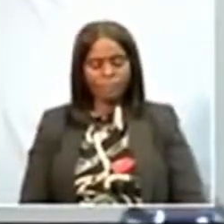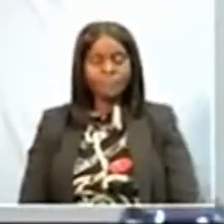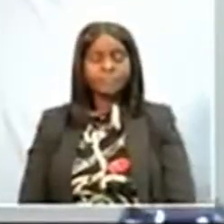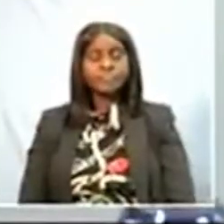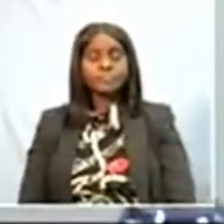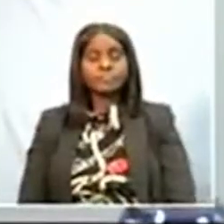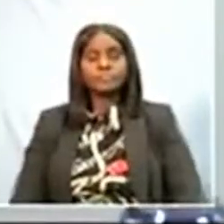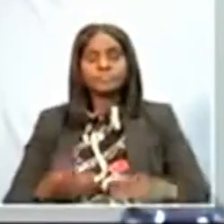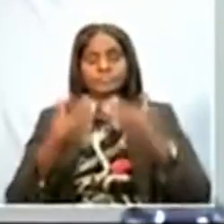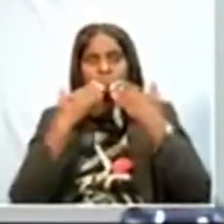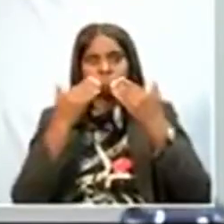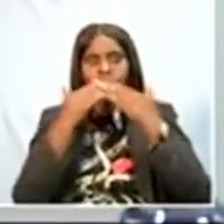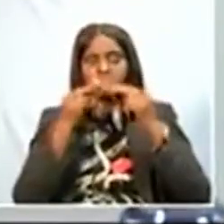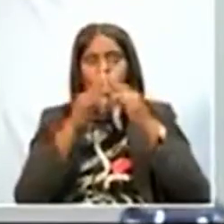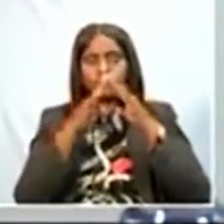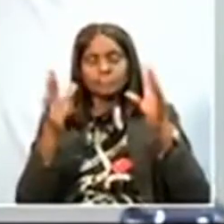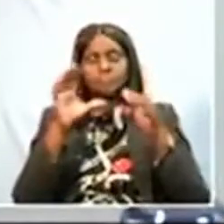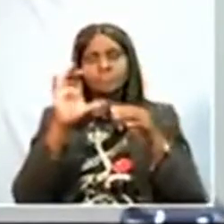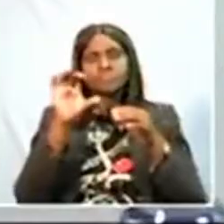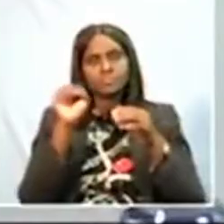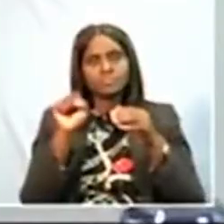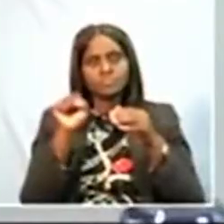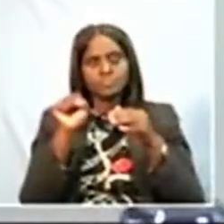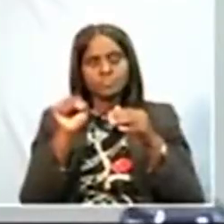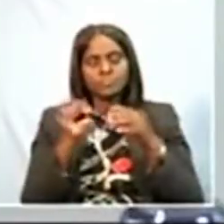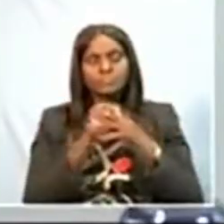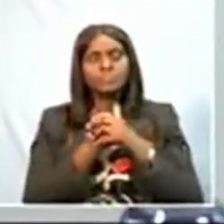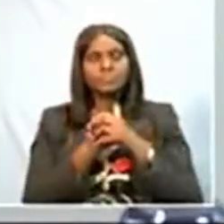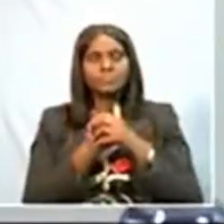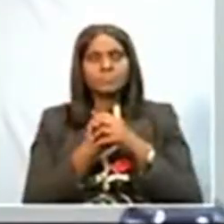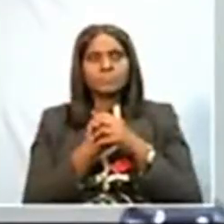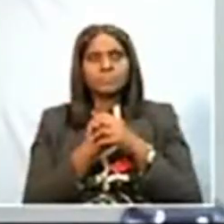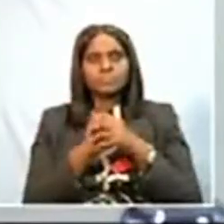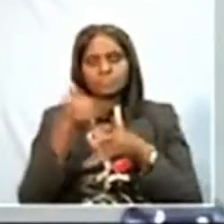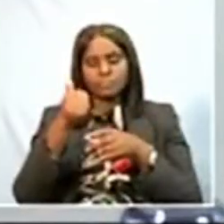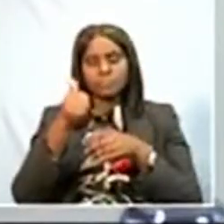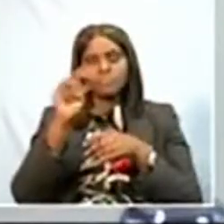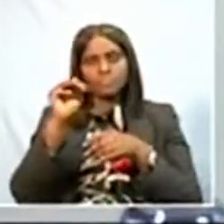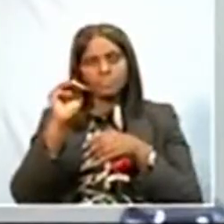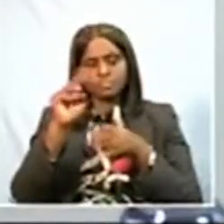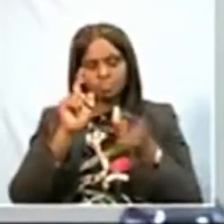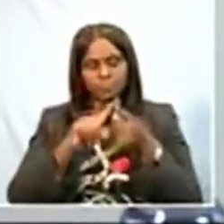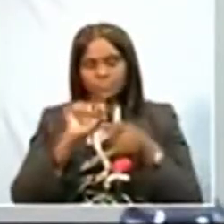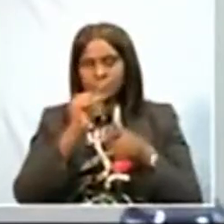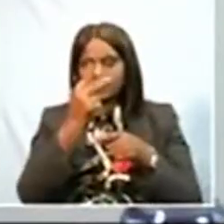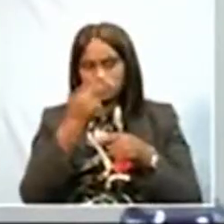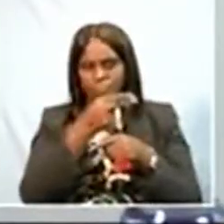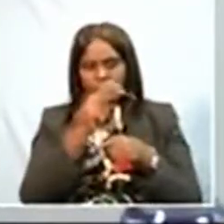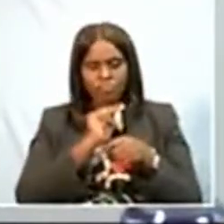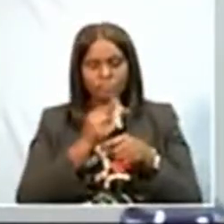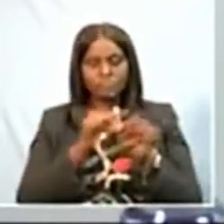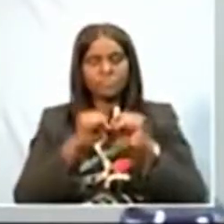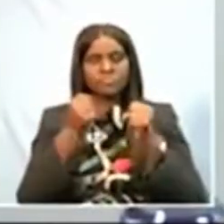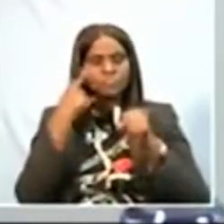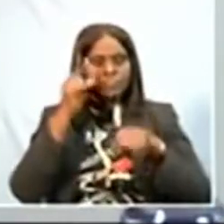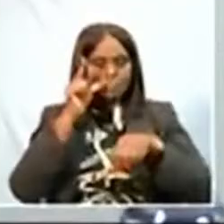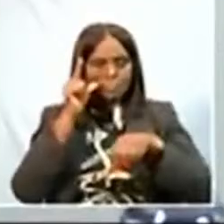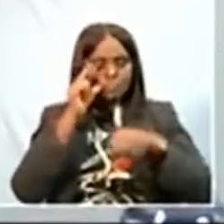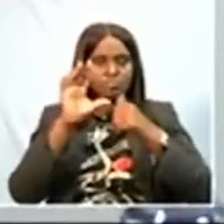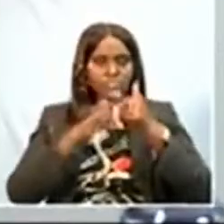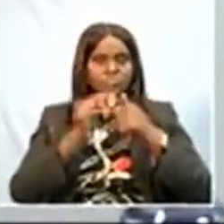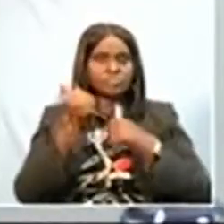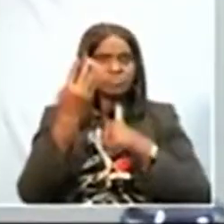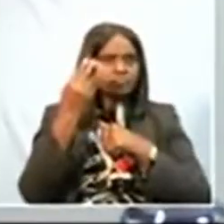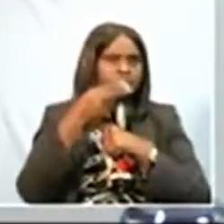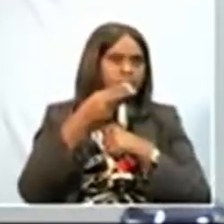Thank you very much, Council Secretary. It's 10 minutes to 13 hours. We break for lunch. We resume at 14